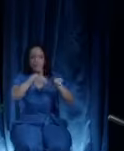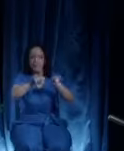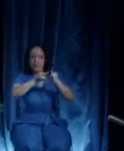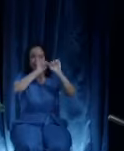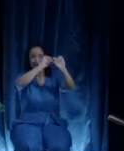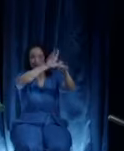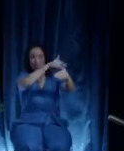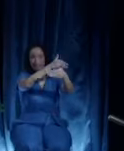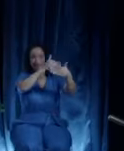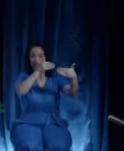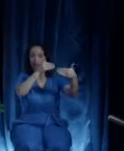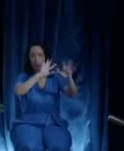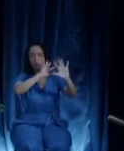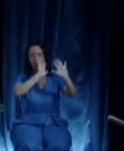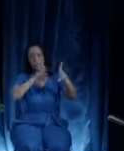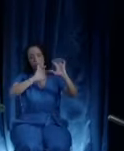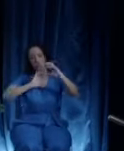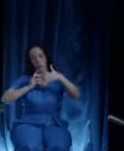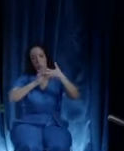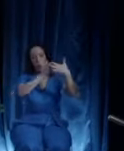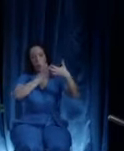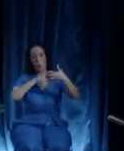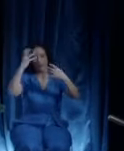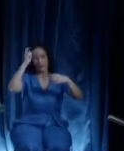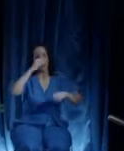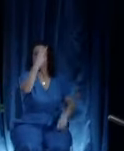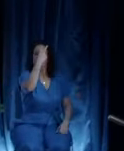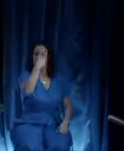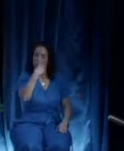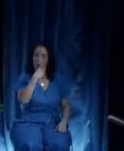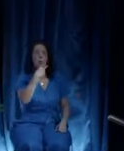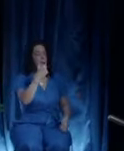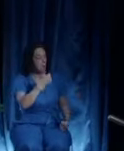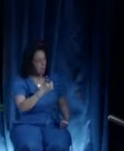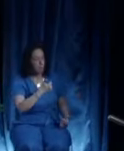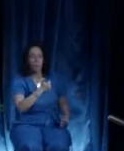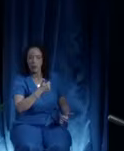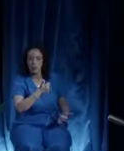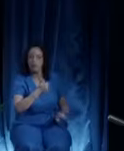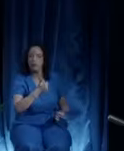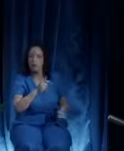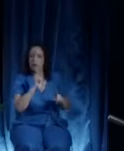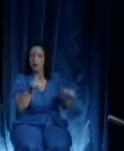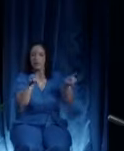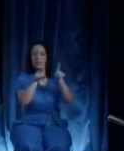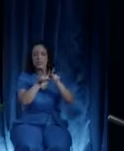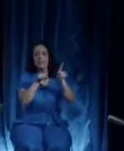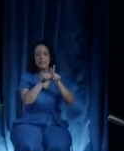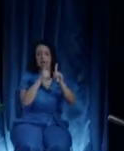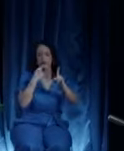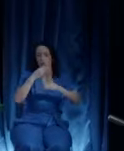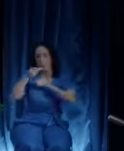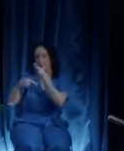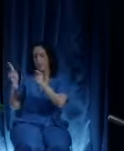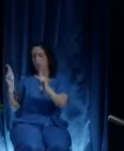is... caked his own self-presentation in. But then you also have to project downwards and sideways.